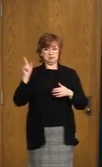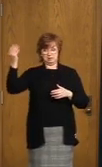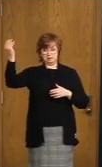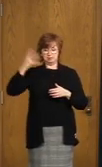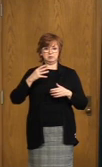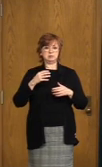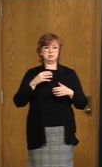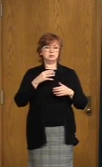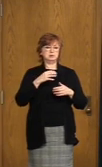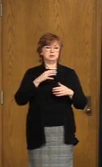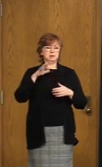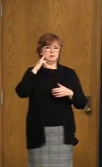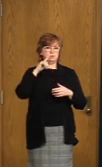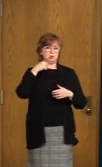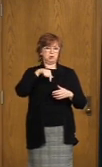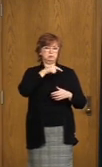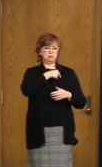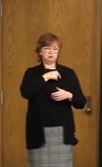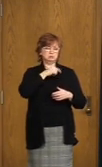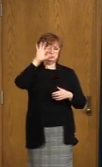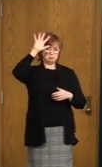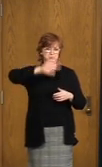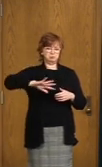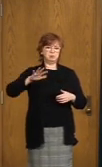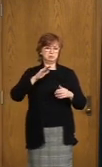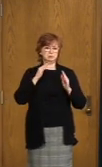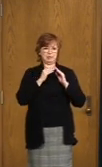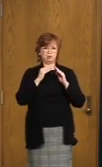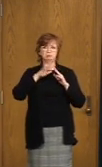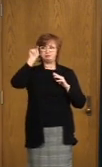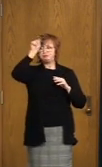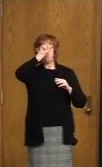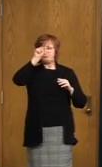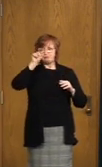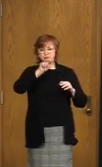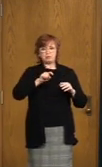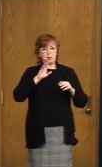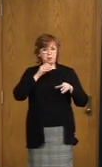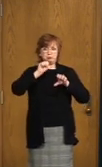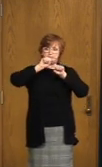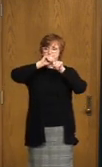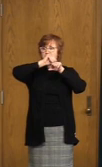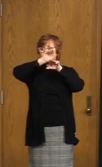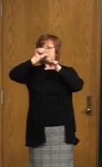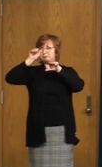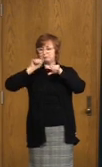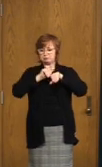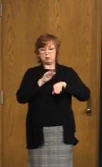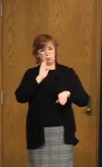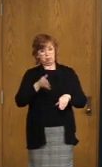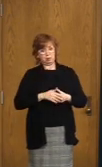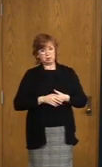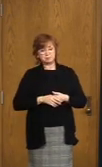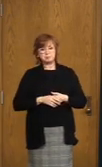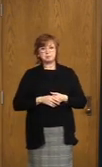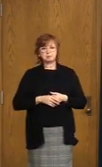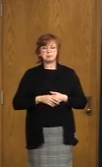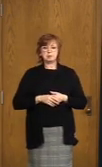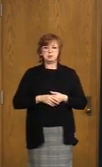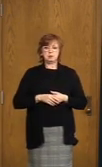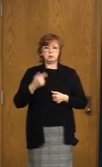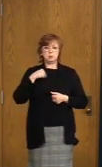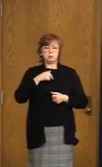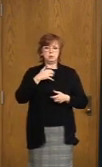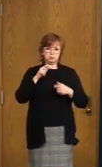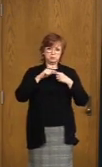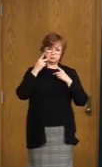arrive in our communities across this province. And I think that's a number that we want to watch, is the percentage of people and high-risk people that